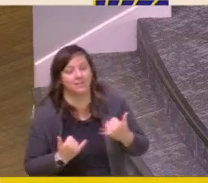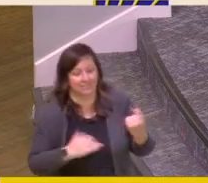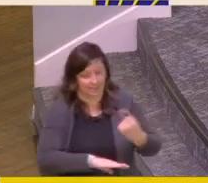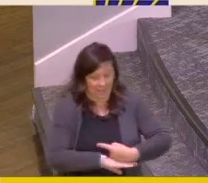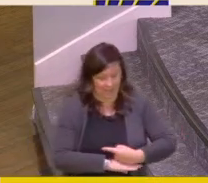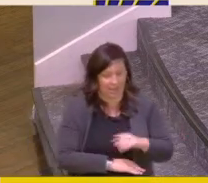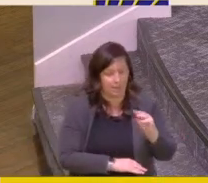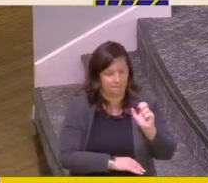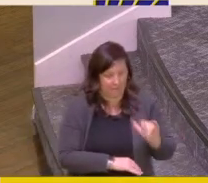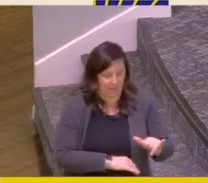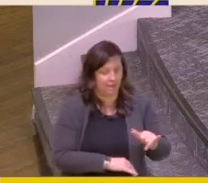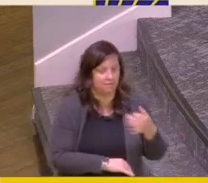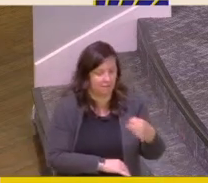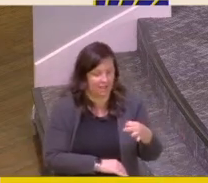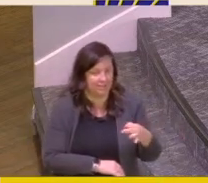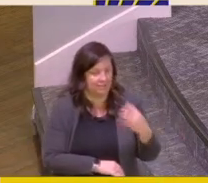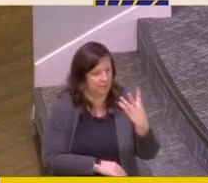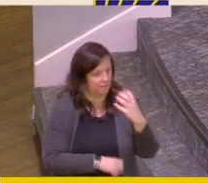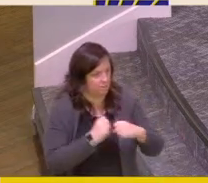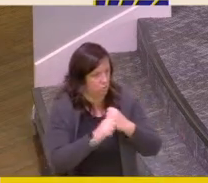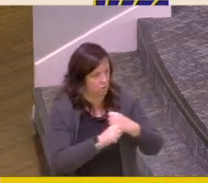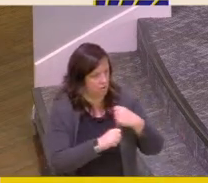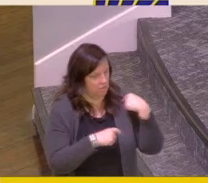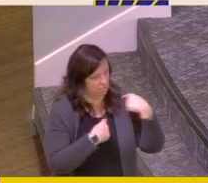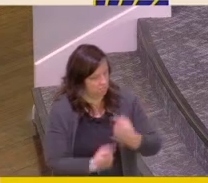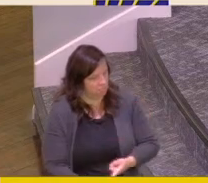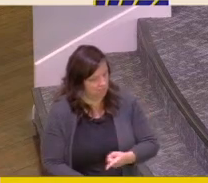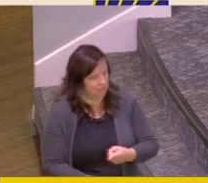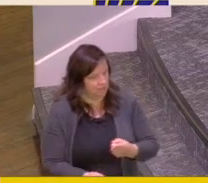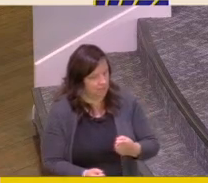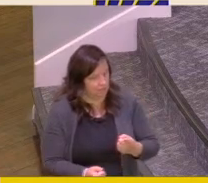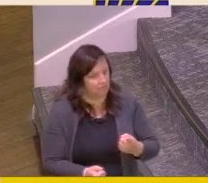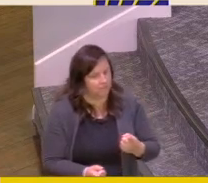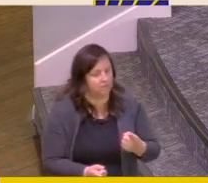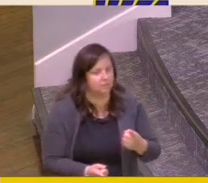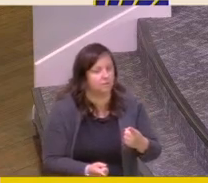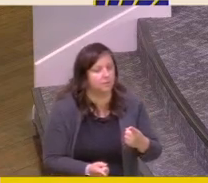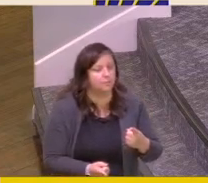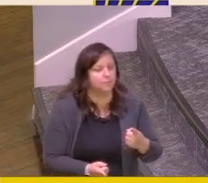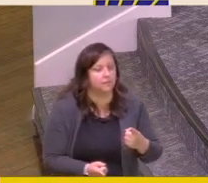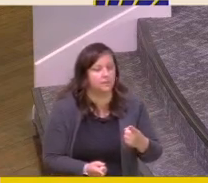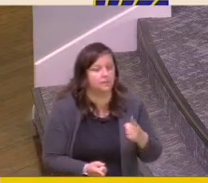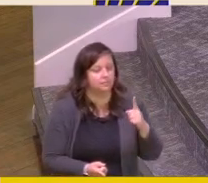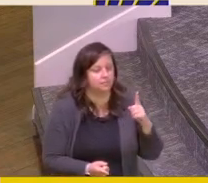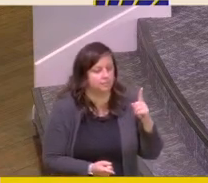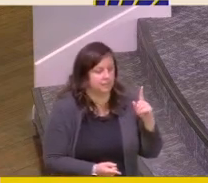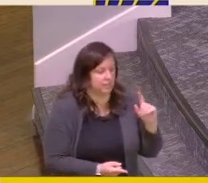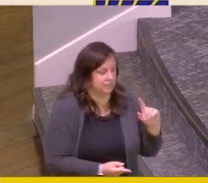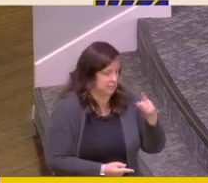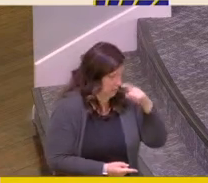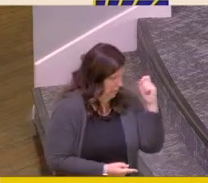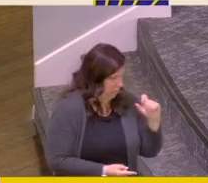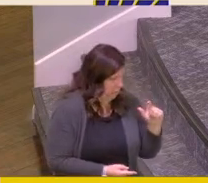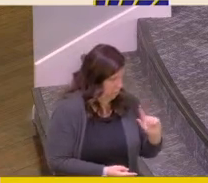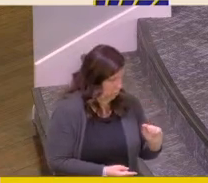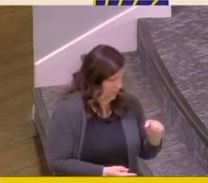been about 4 years since this work began in the summer of 2018 to identify use for the property.